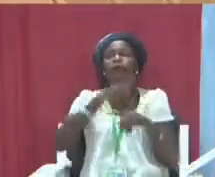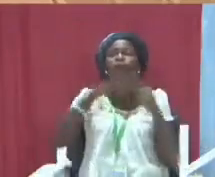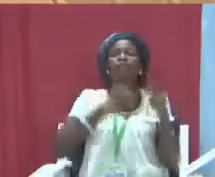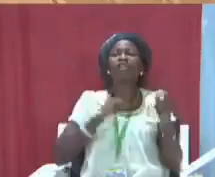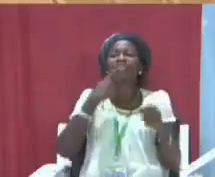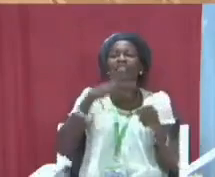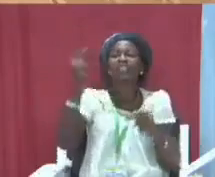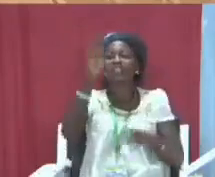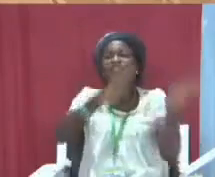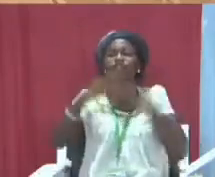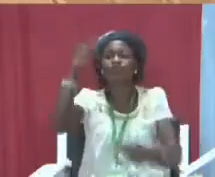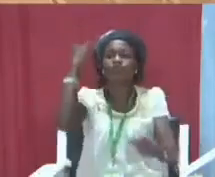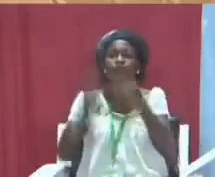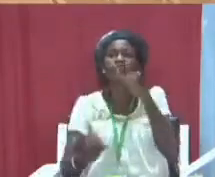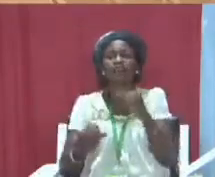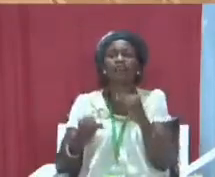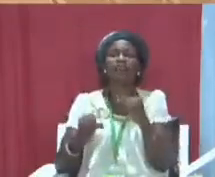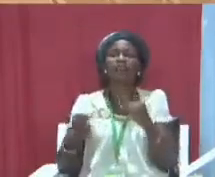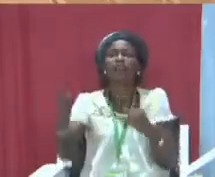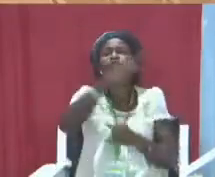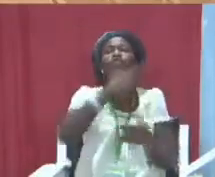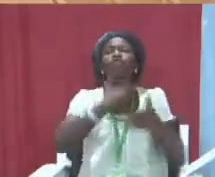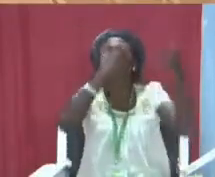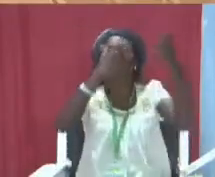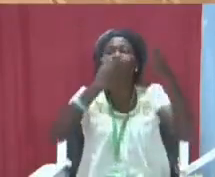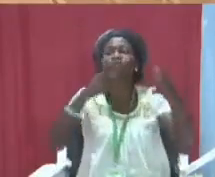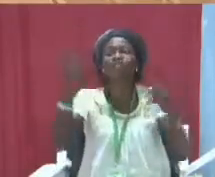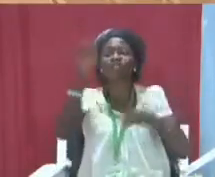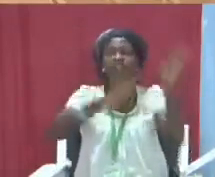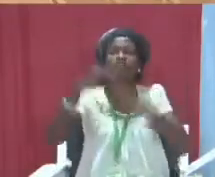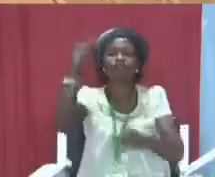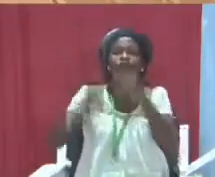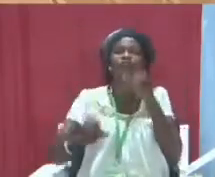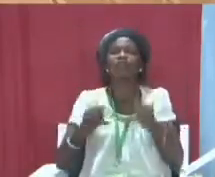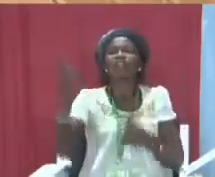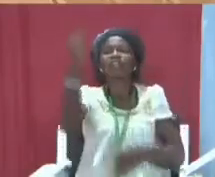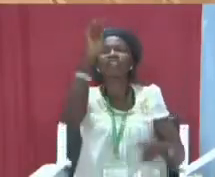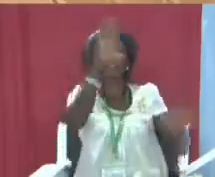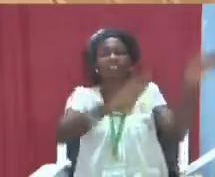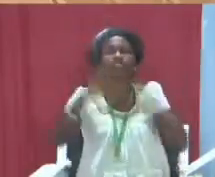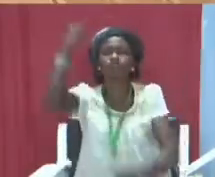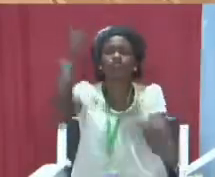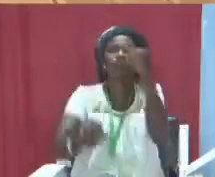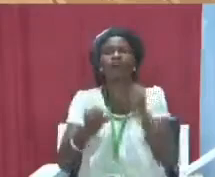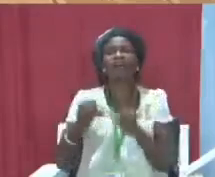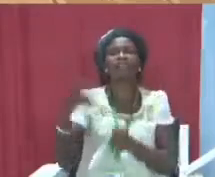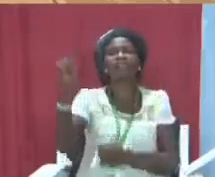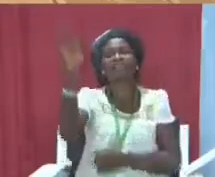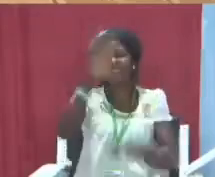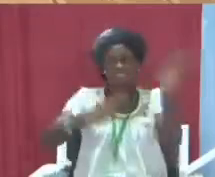say the siege is over, you shout, the siege is over. The siege is over!